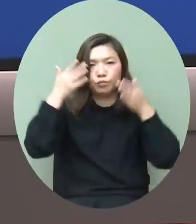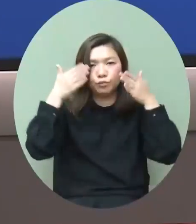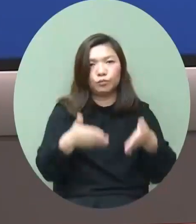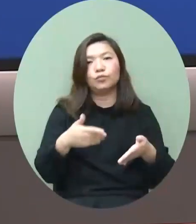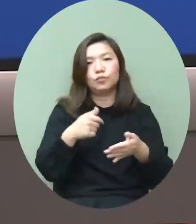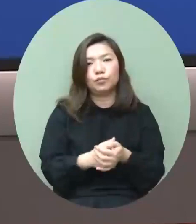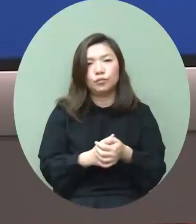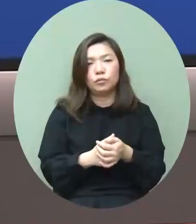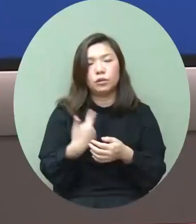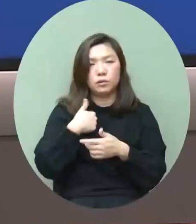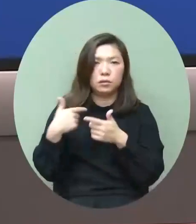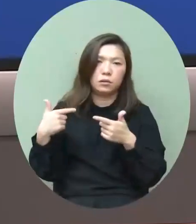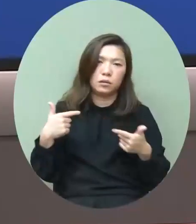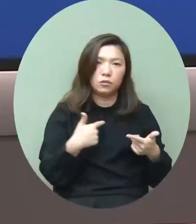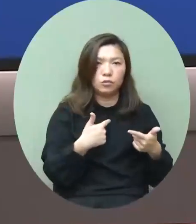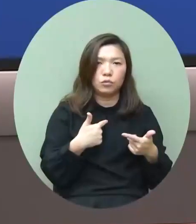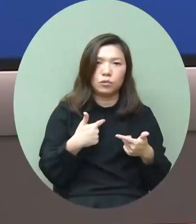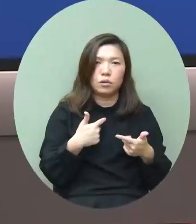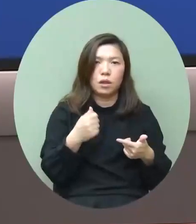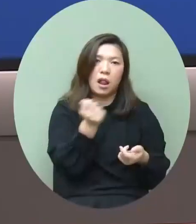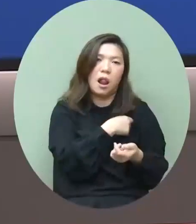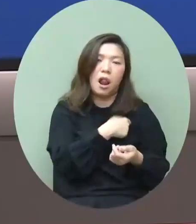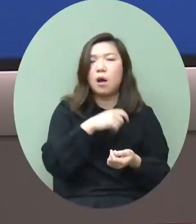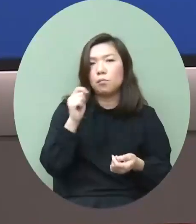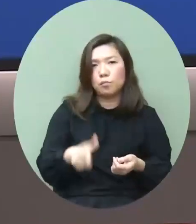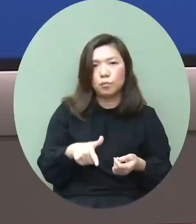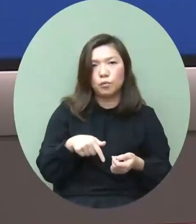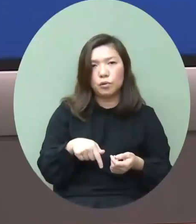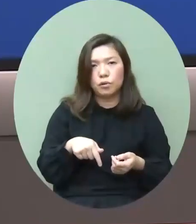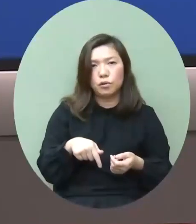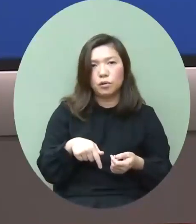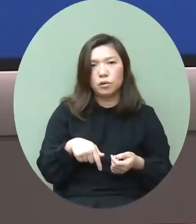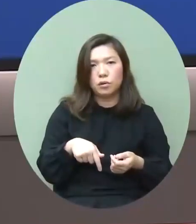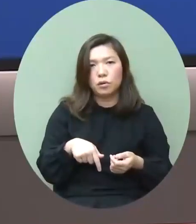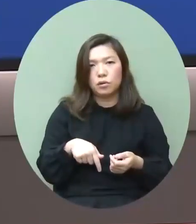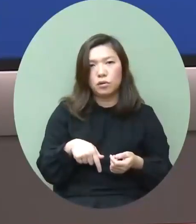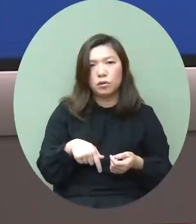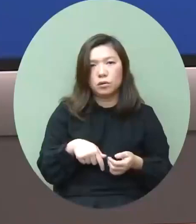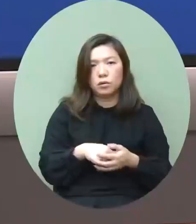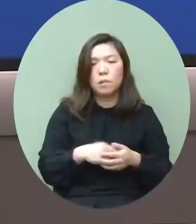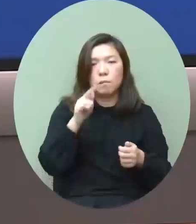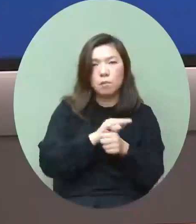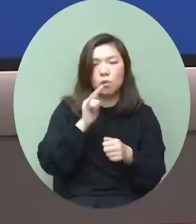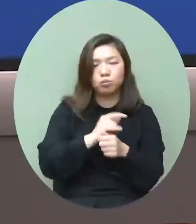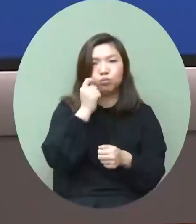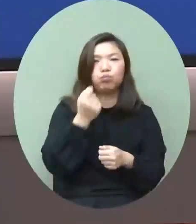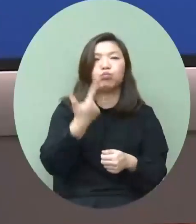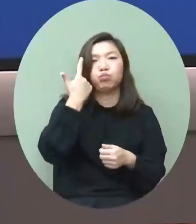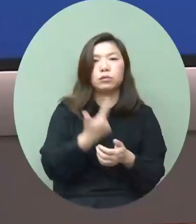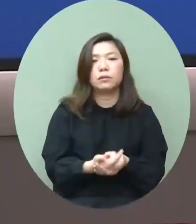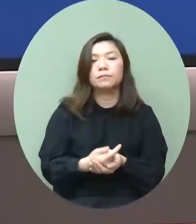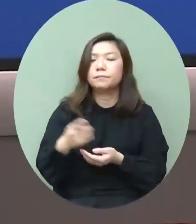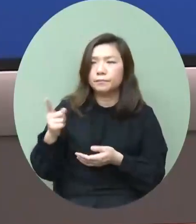our effort in helping the elderly to save their lives Chris Thanks, C.